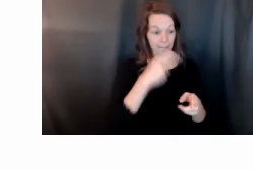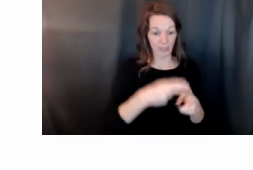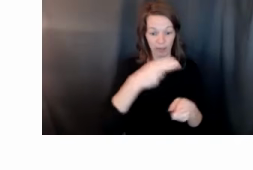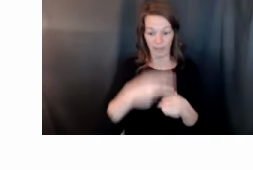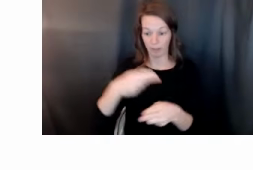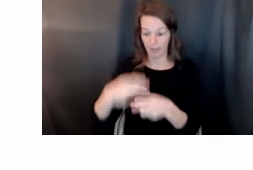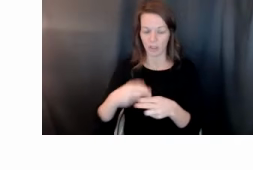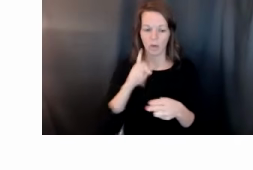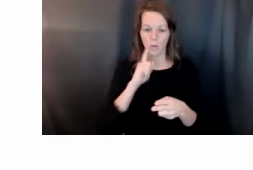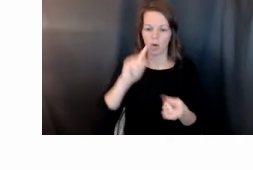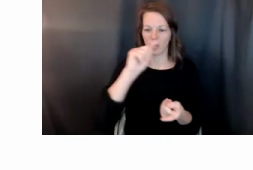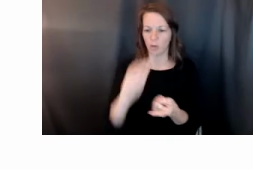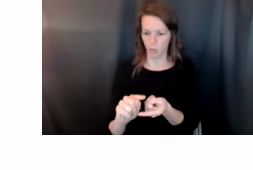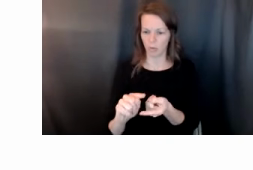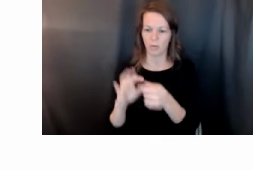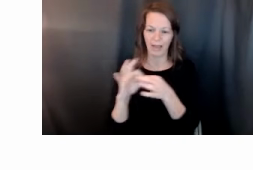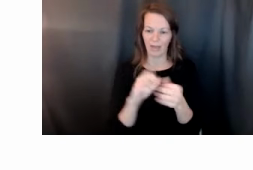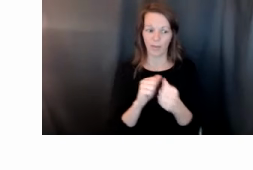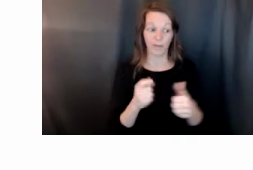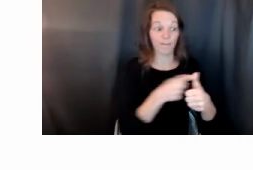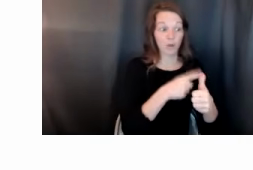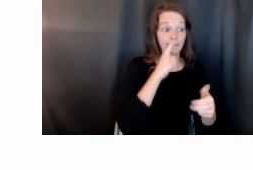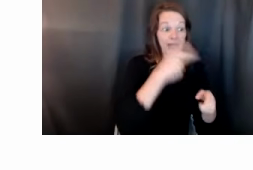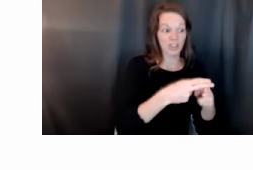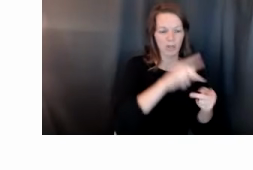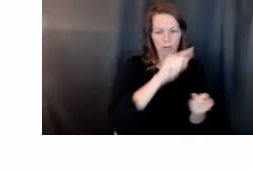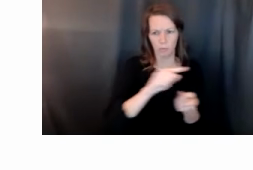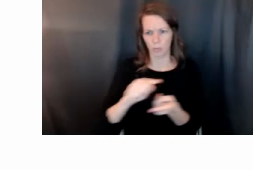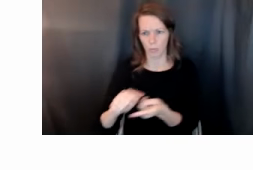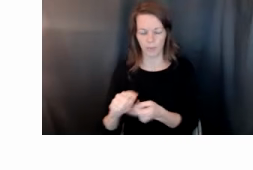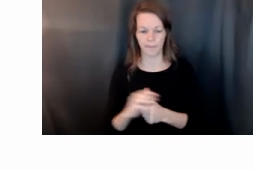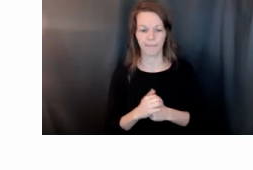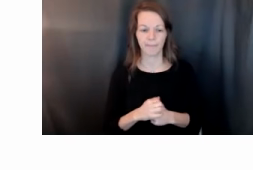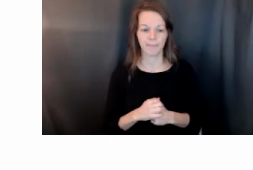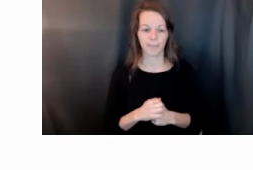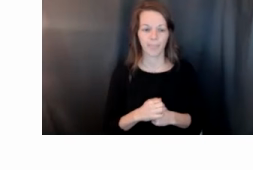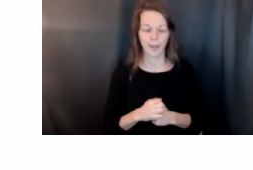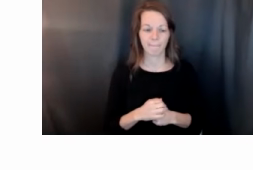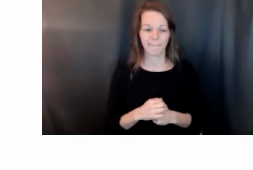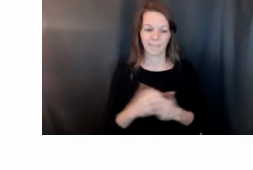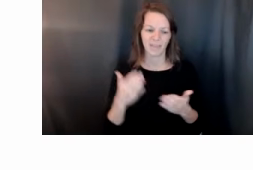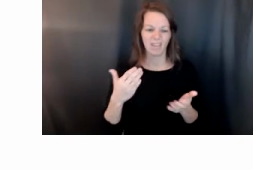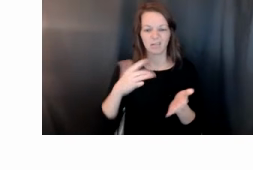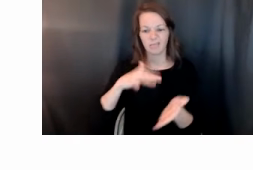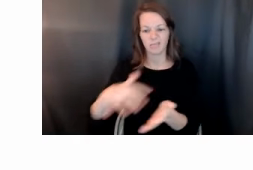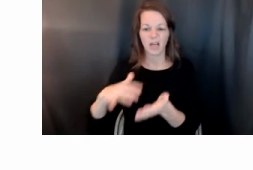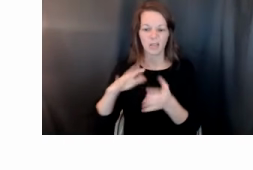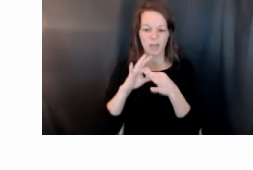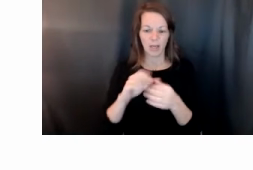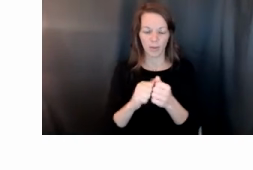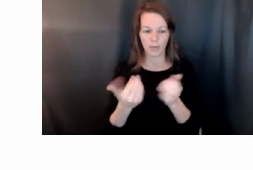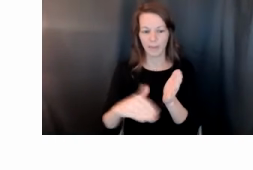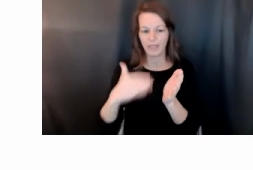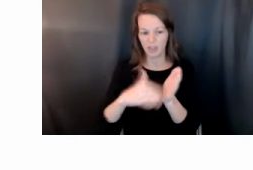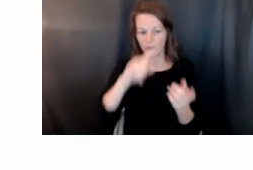duration with respect to their first mention. A series of studies on repetition reduction following this